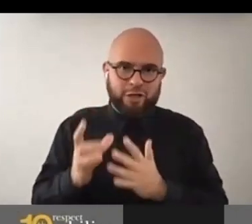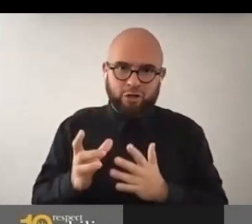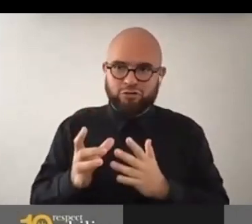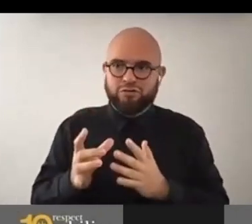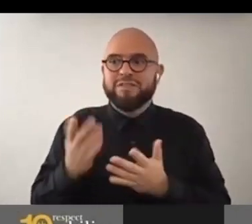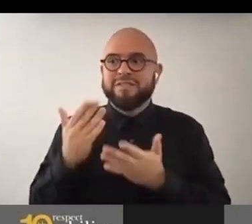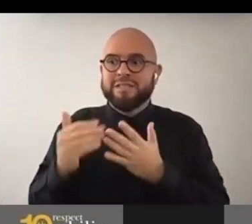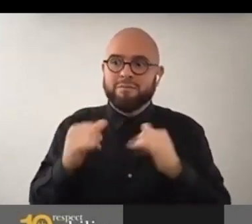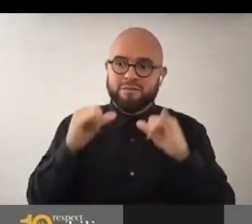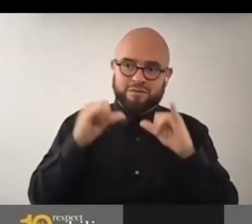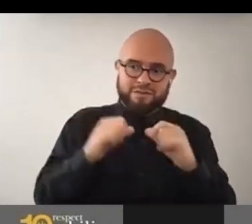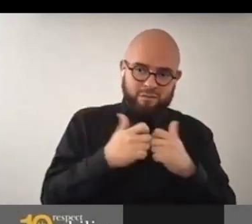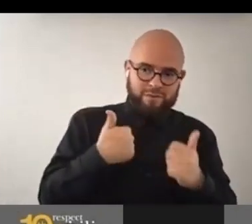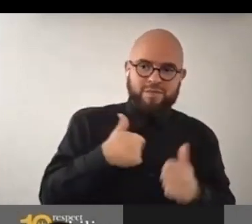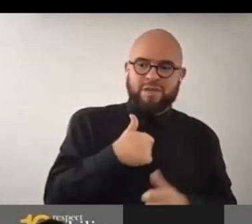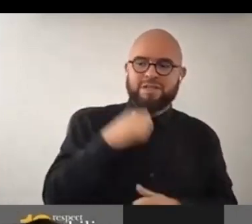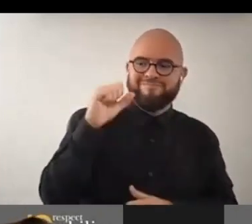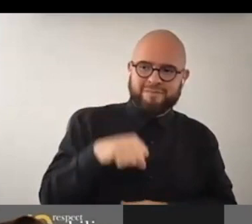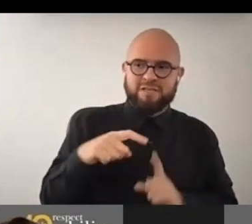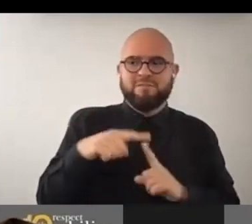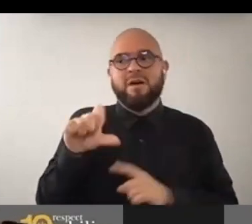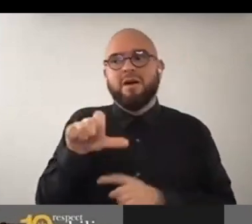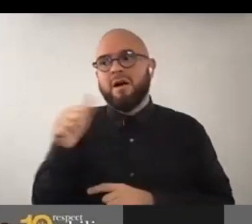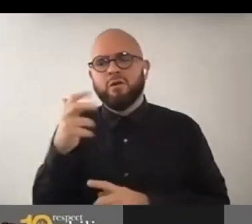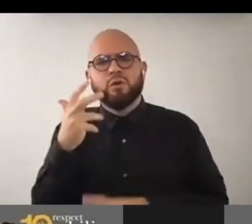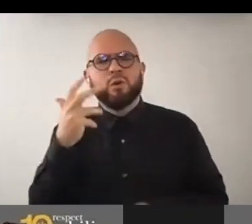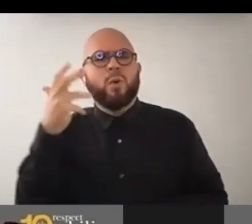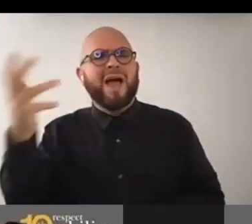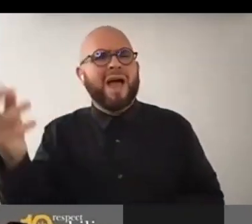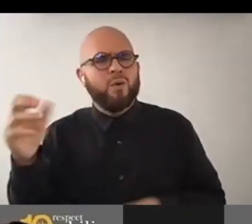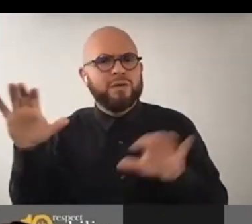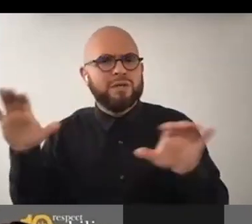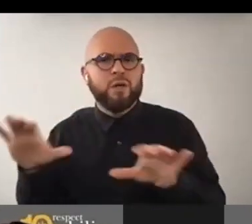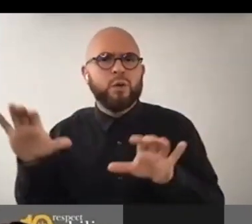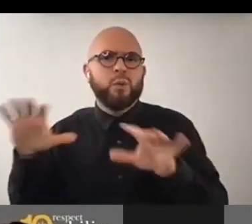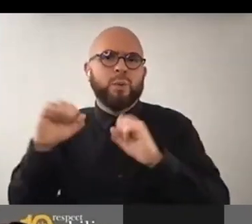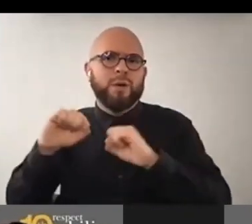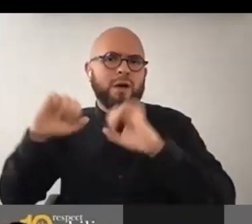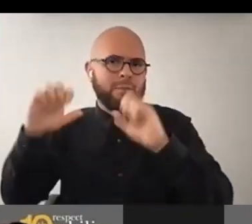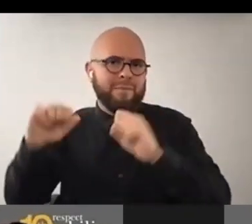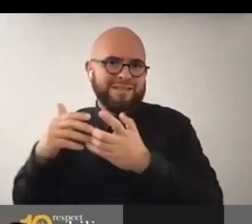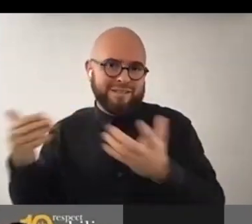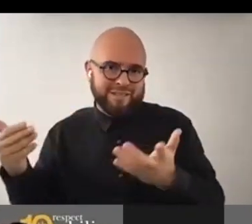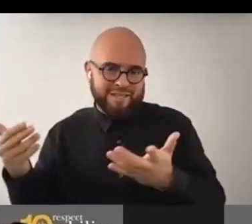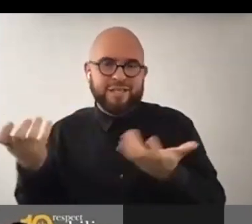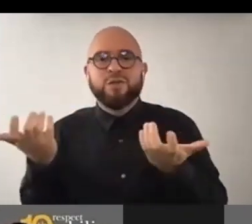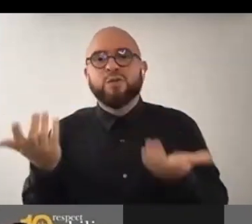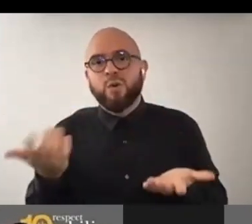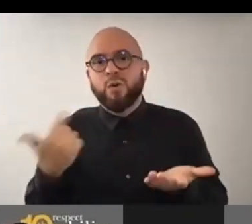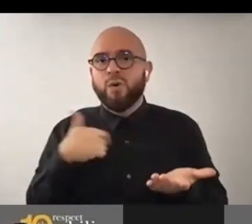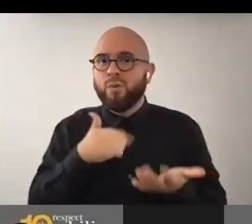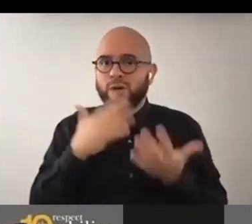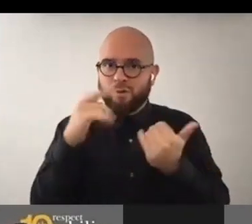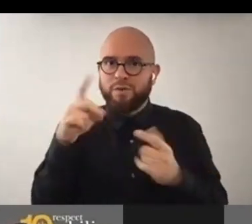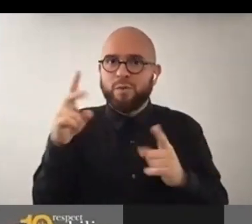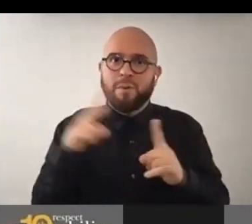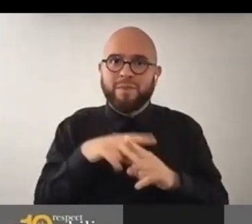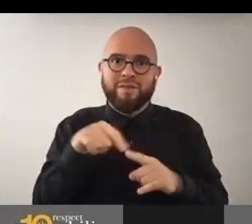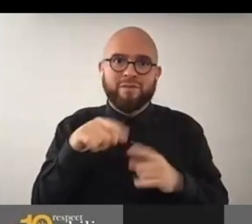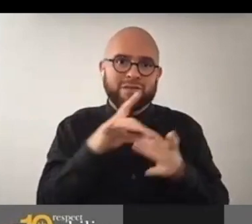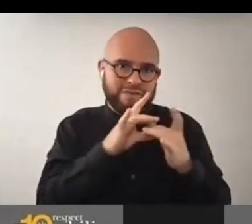do great and amazing things. And so with that, we hope that you will apply for the fellowship. I hope that you've learned a lot